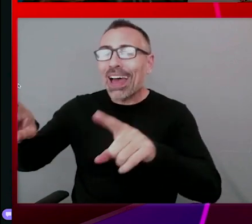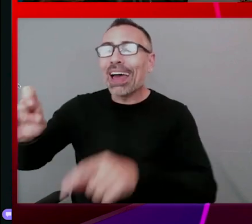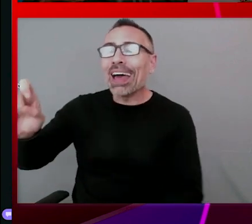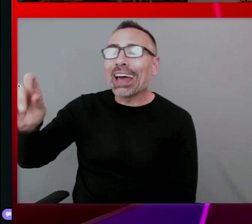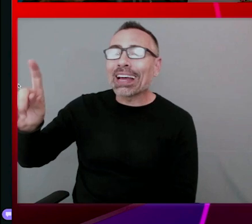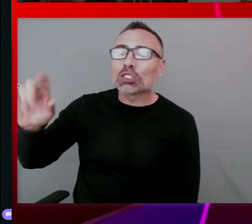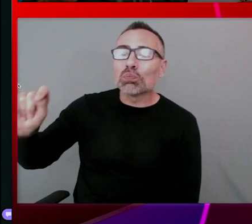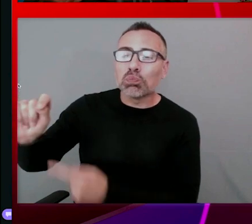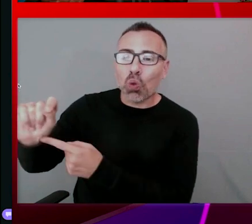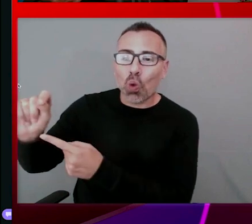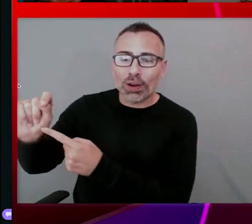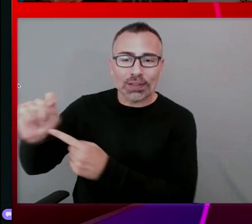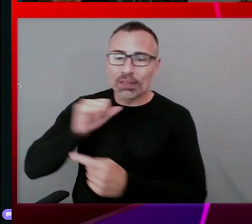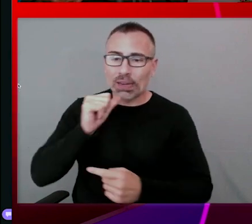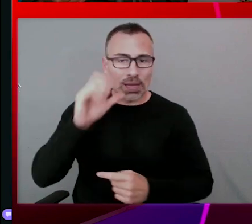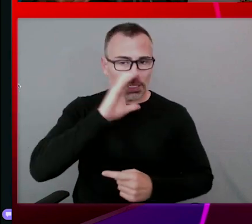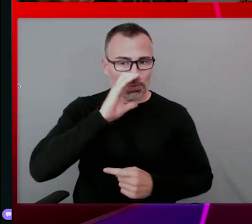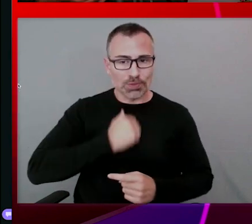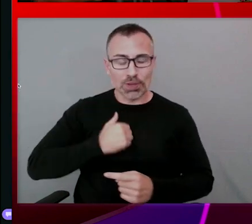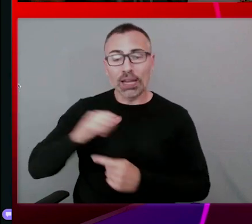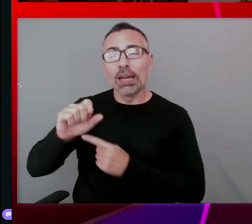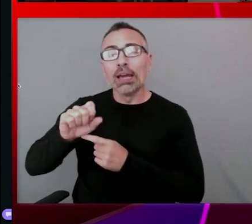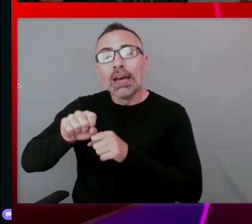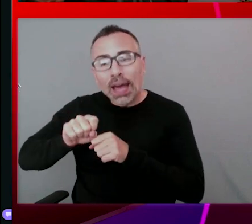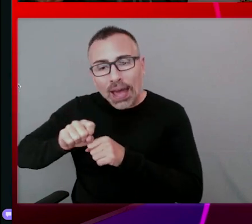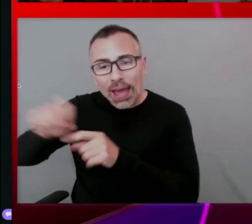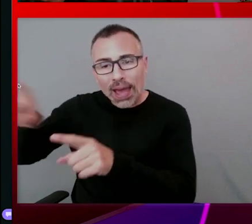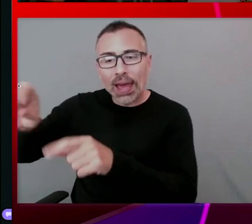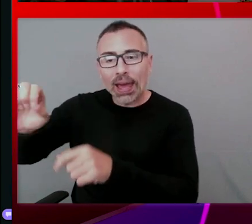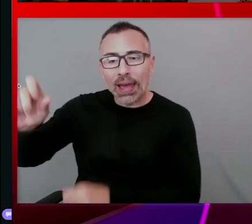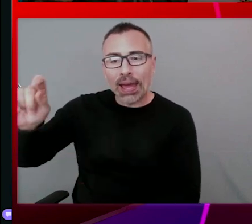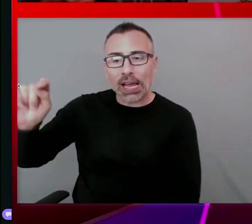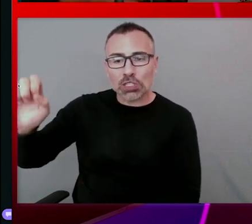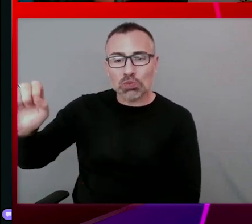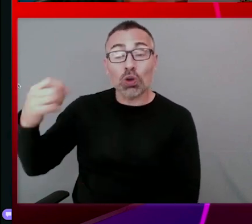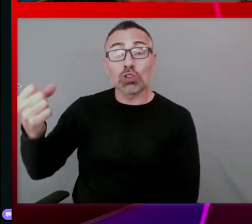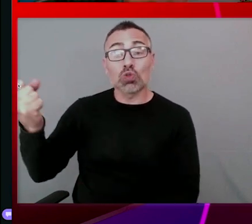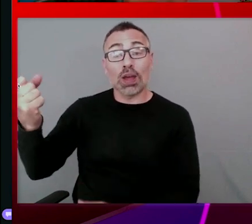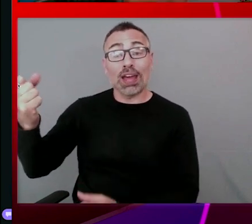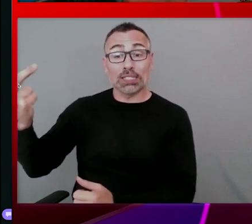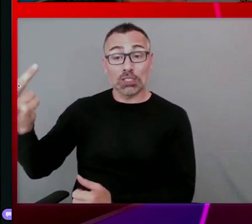can export it directly to S3 or feature store if I wanted to.